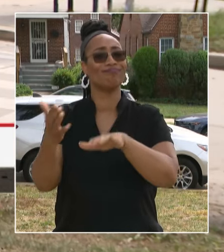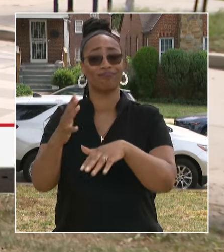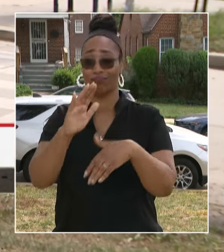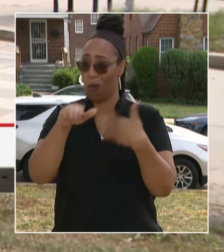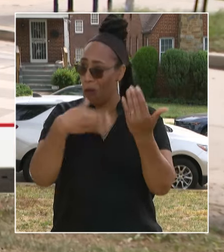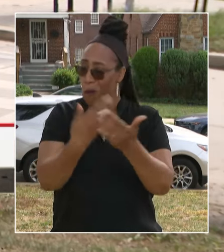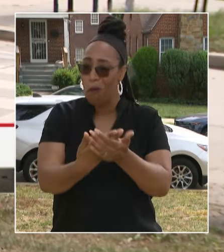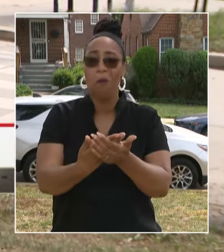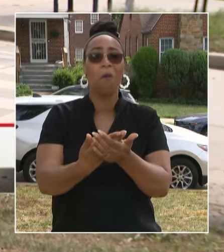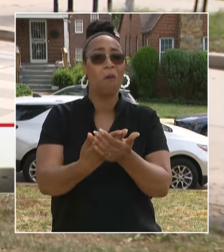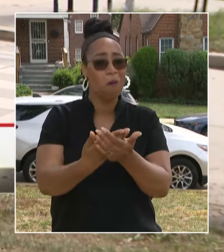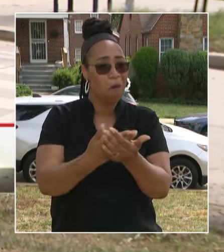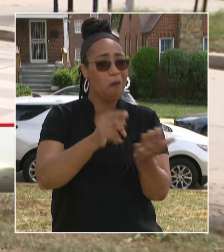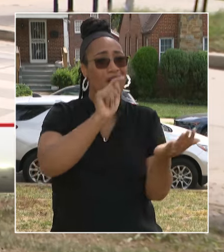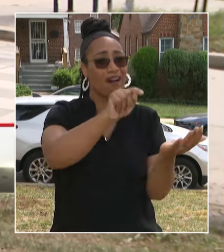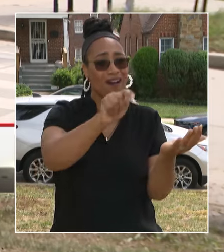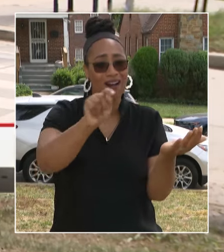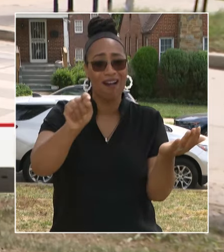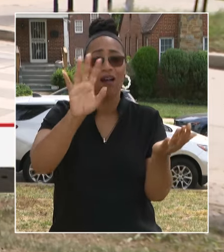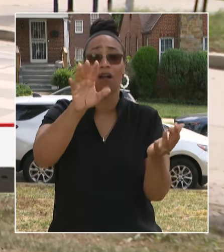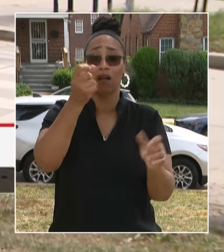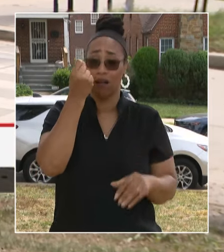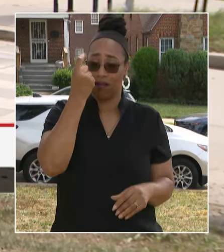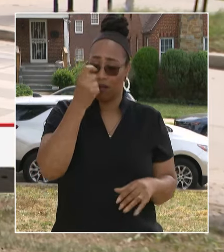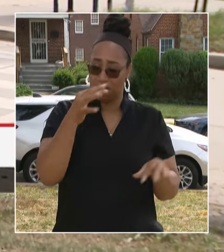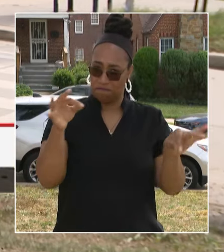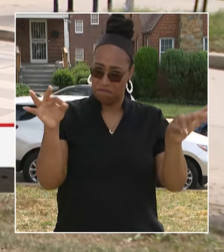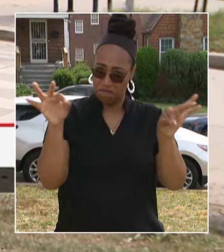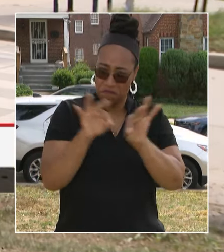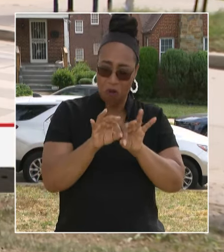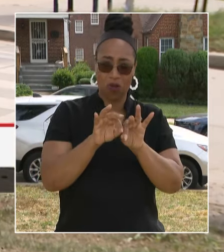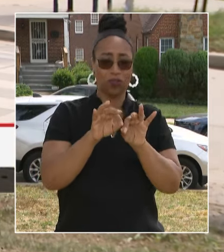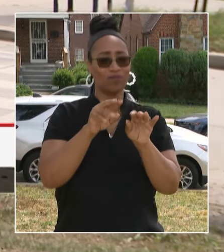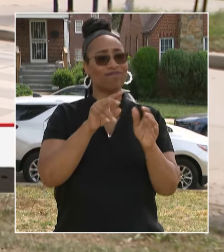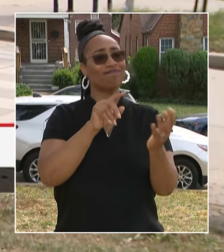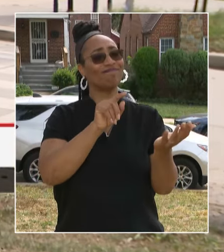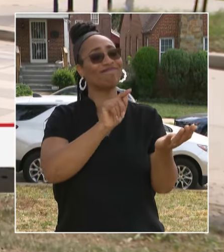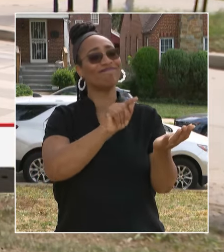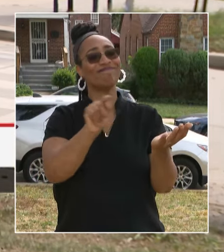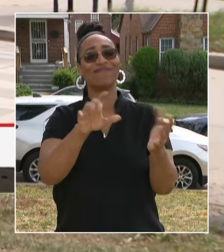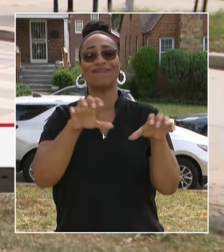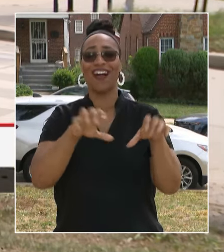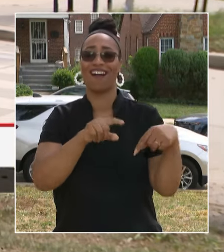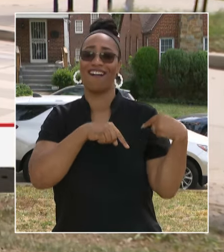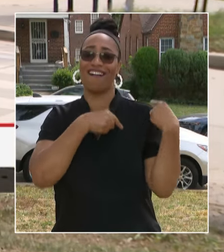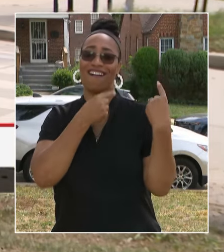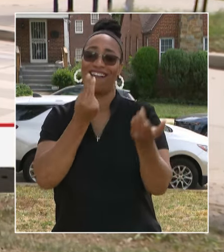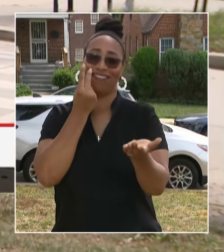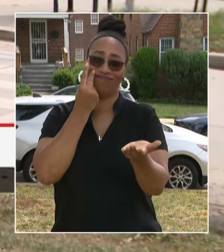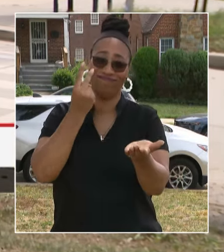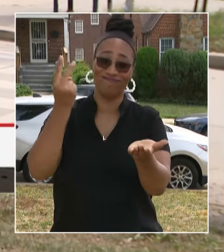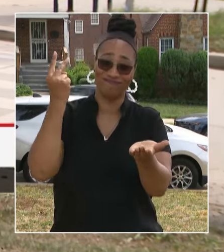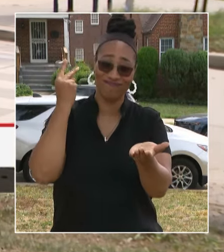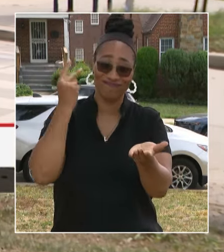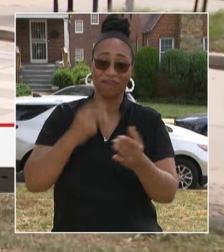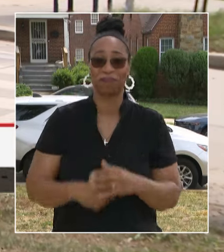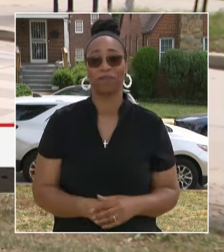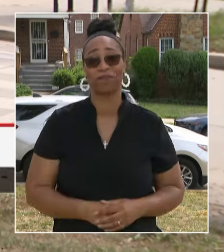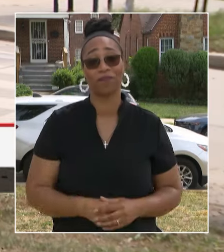need to remember and we all cherish. William Spaulding leaves a tremendous legacy, and as I was thinking about what that